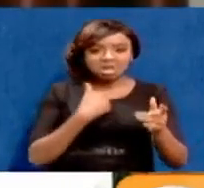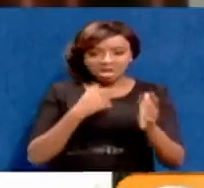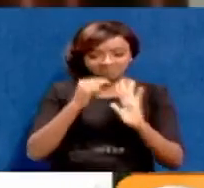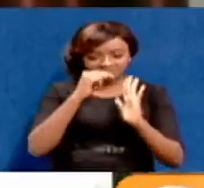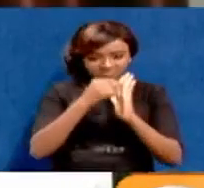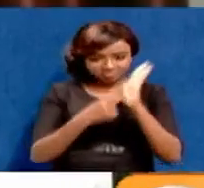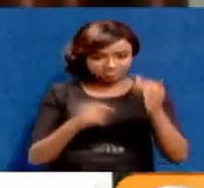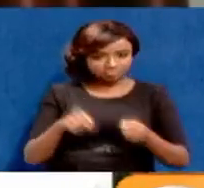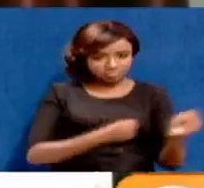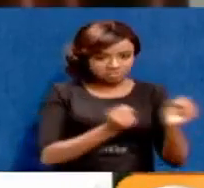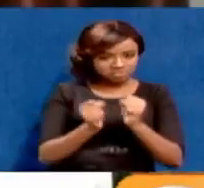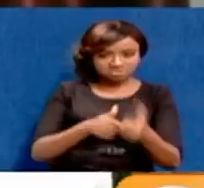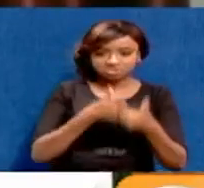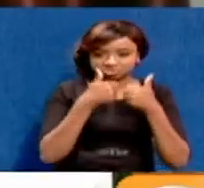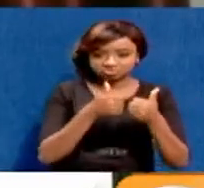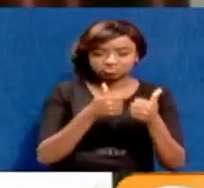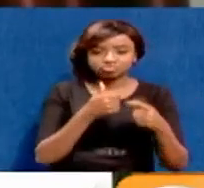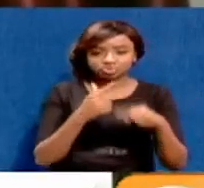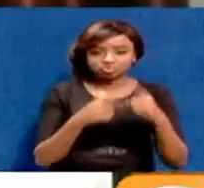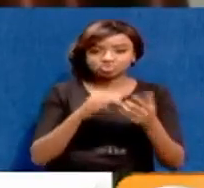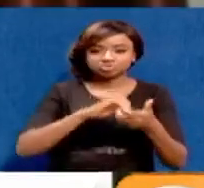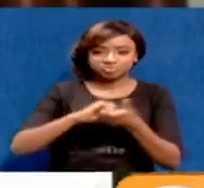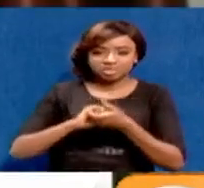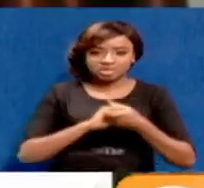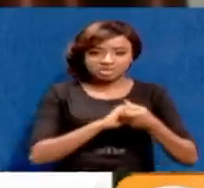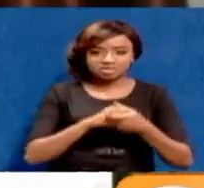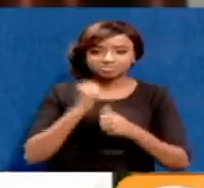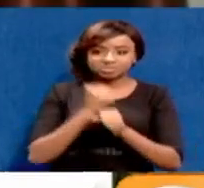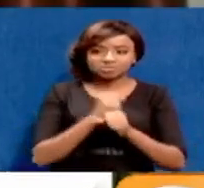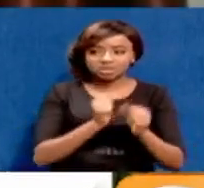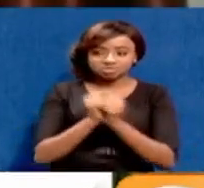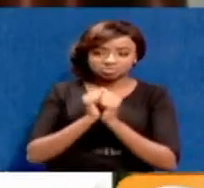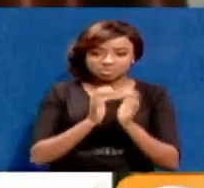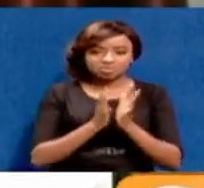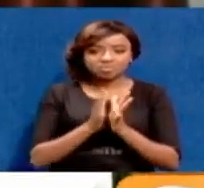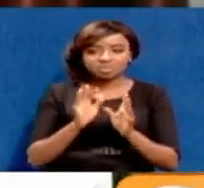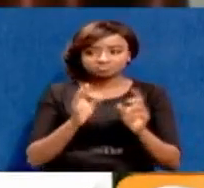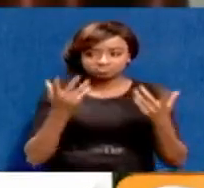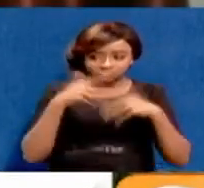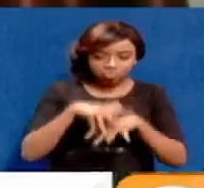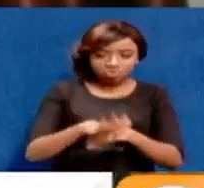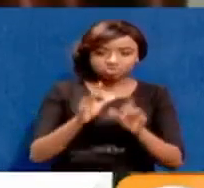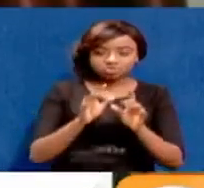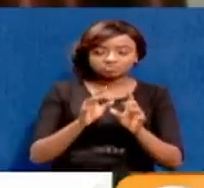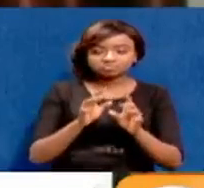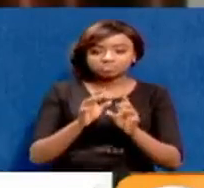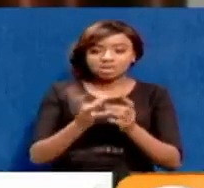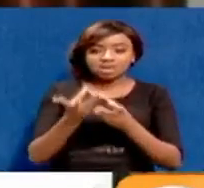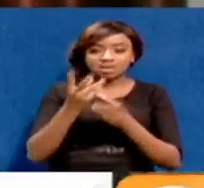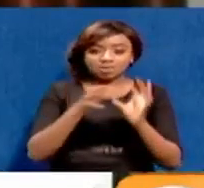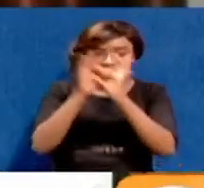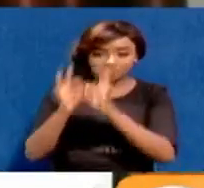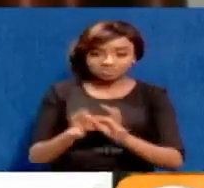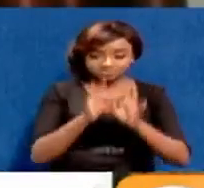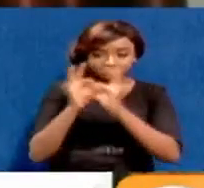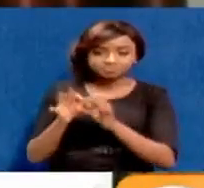right strategies to begin that engagement of dealing with the big question of cohesion and integration. And I'm happy